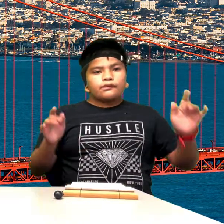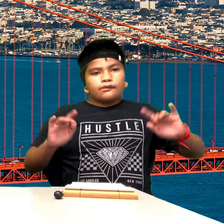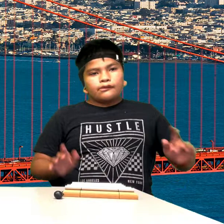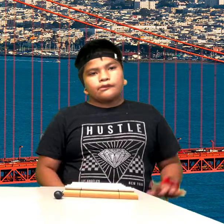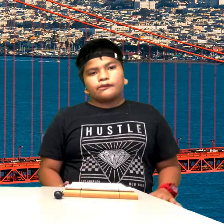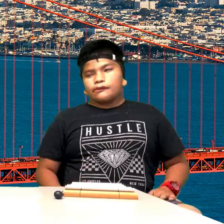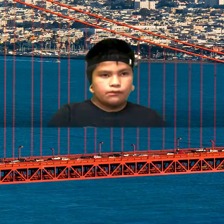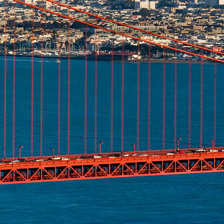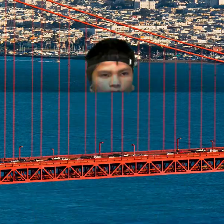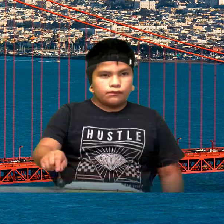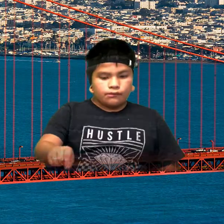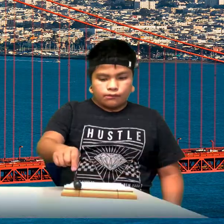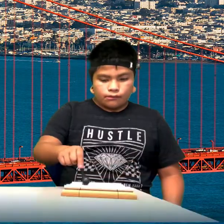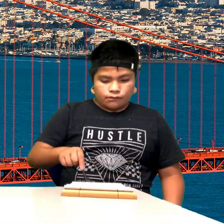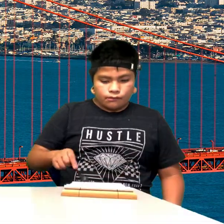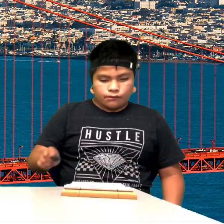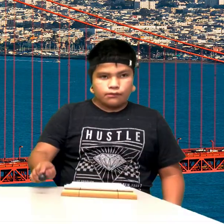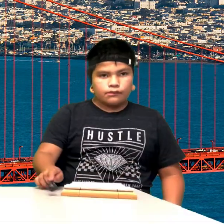Thank you.